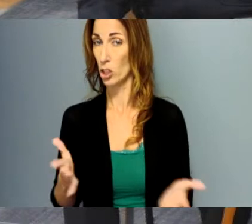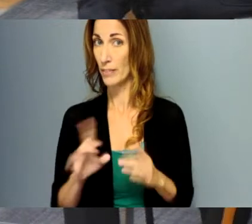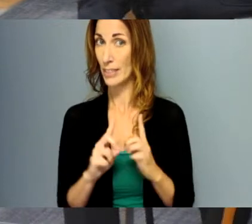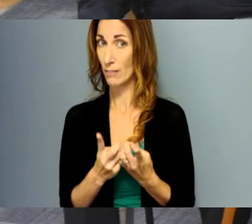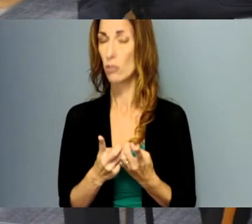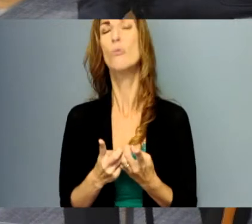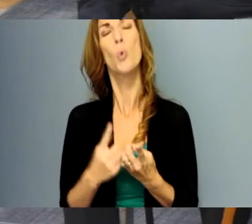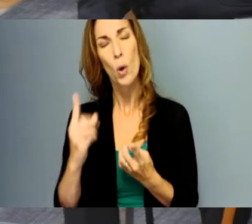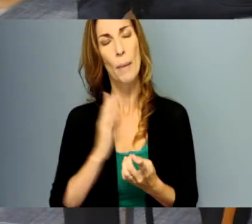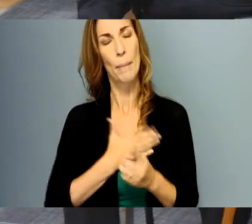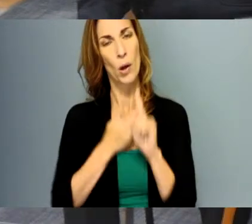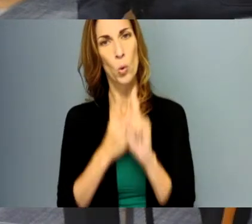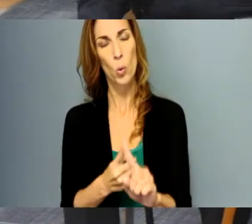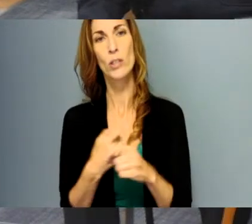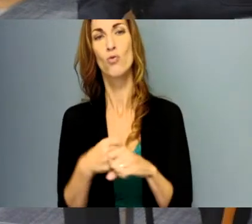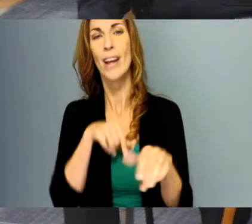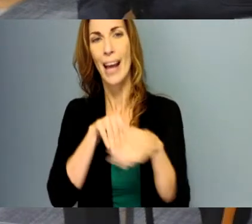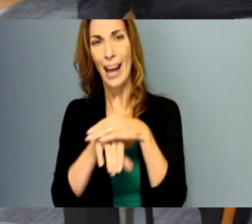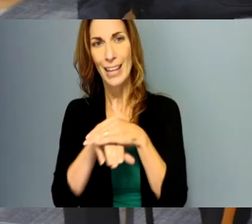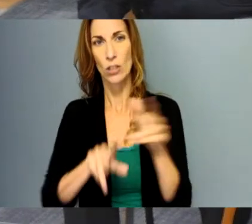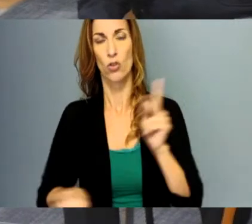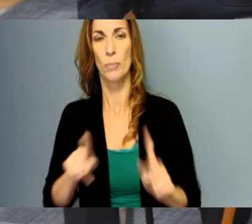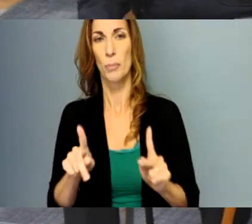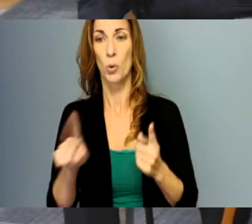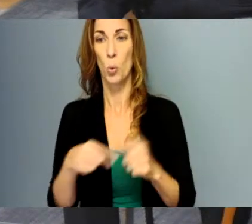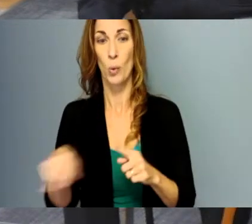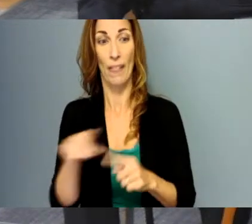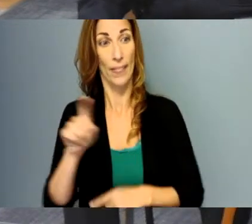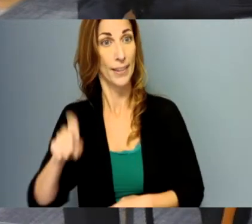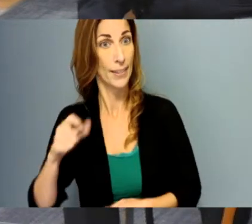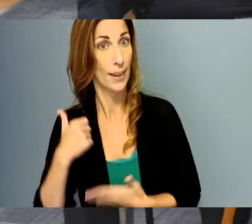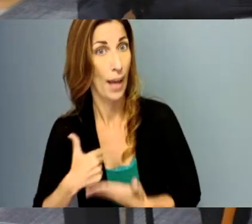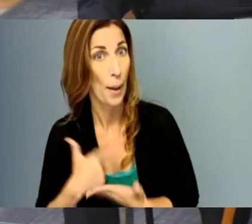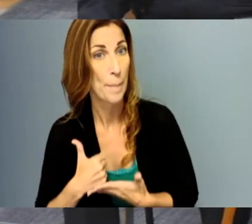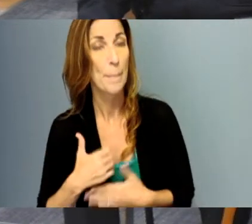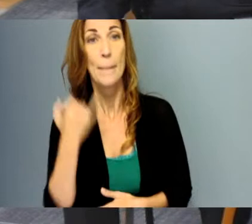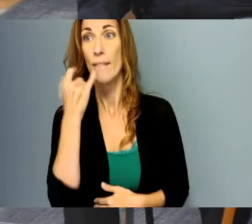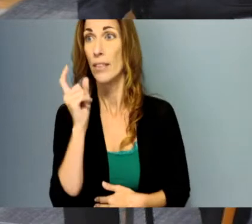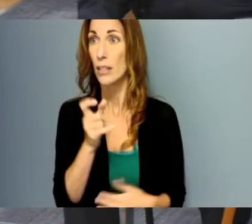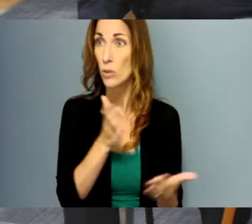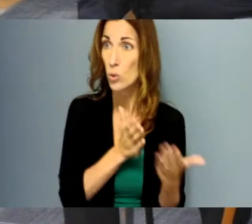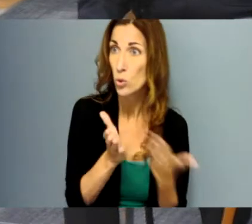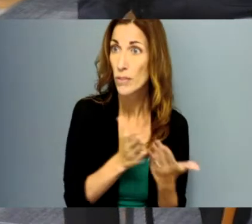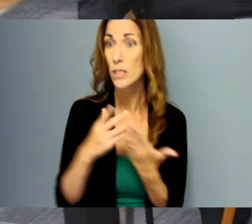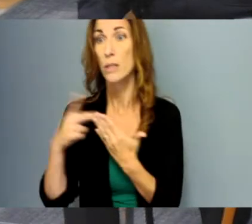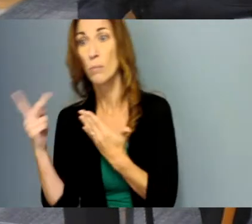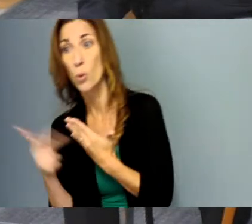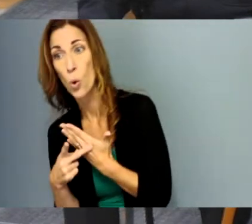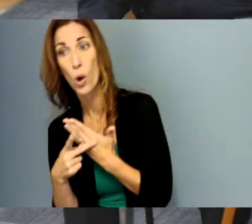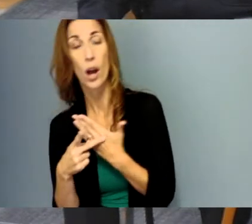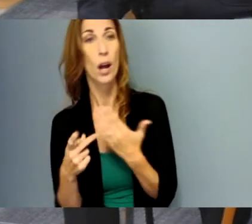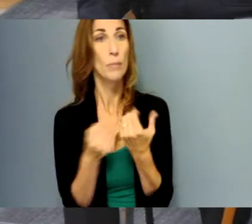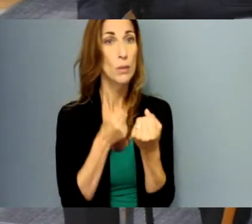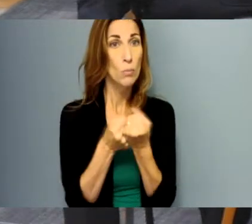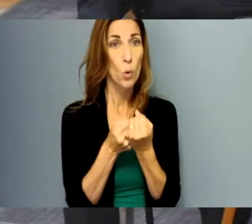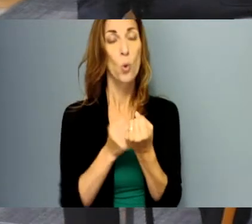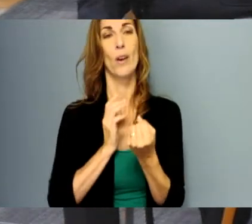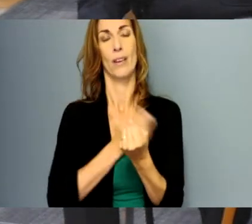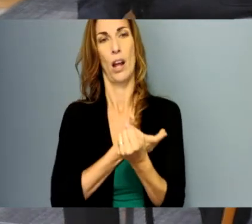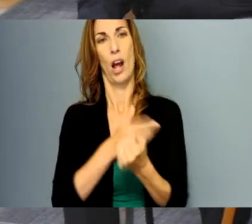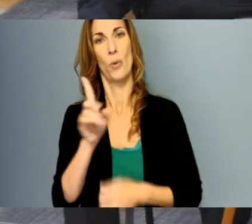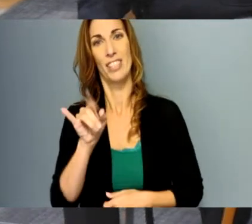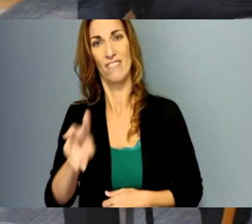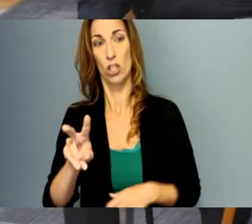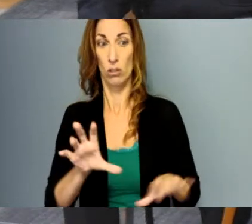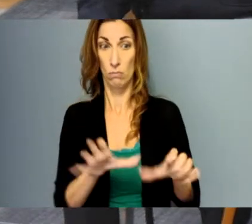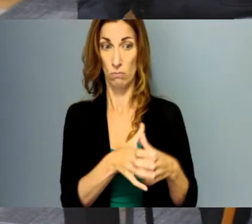goals is to create access for people when they need help. And if they need services and programs and support, our division needs to show up